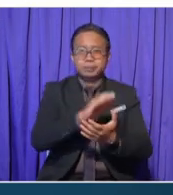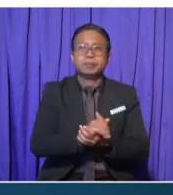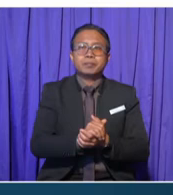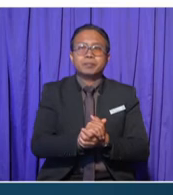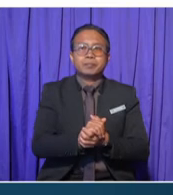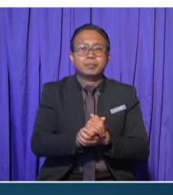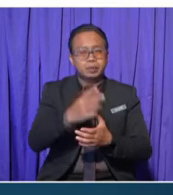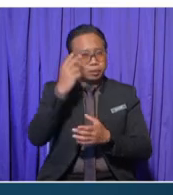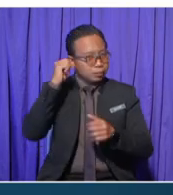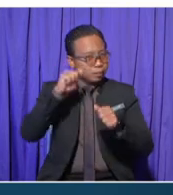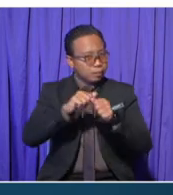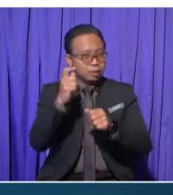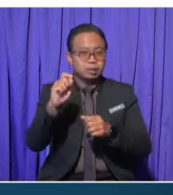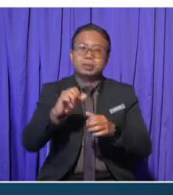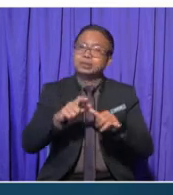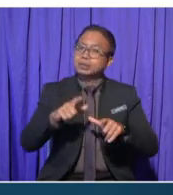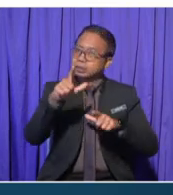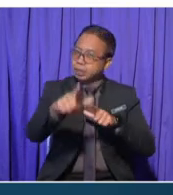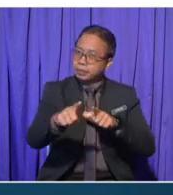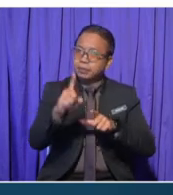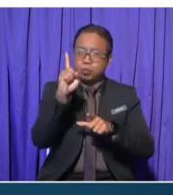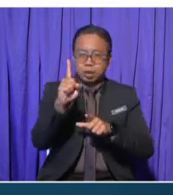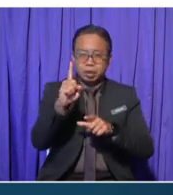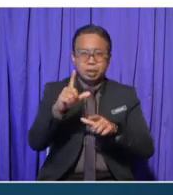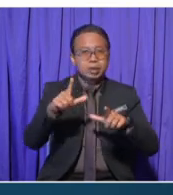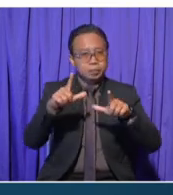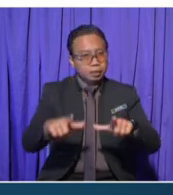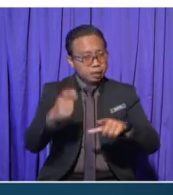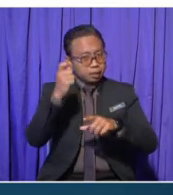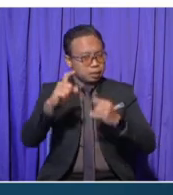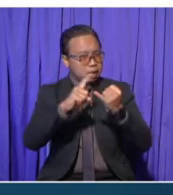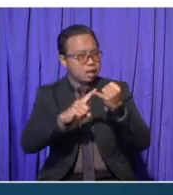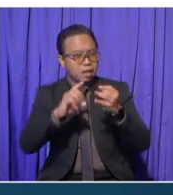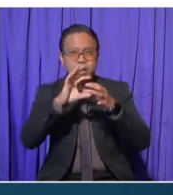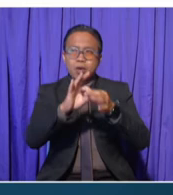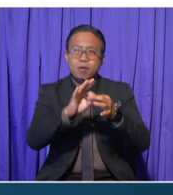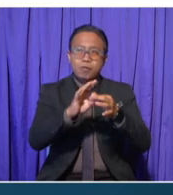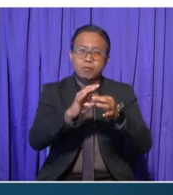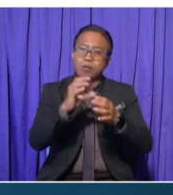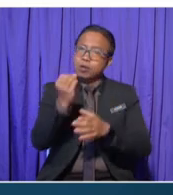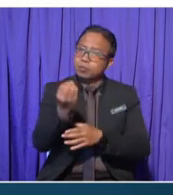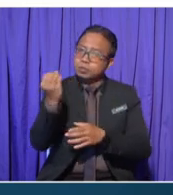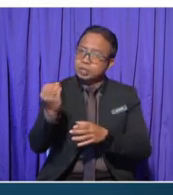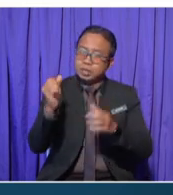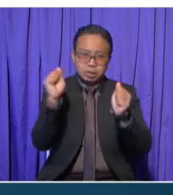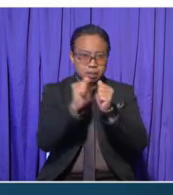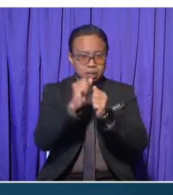Remember the step. Number 1, place the end of an object in line with the zero